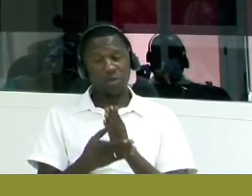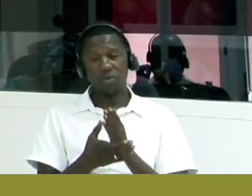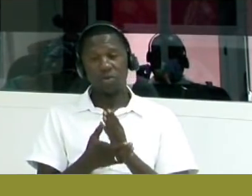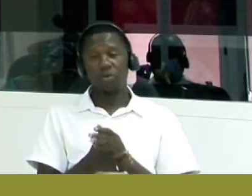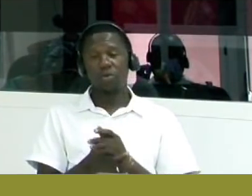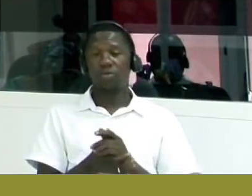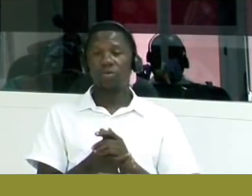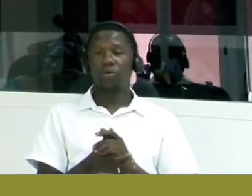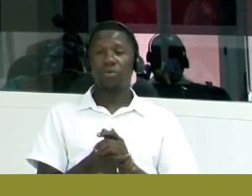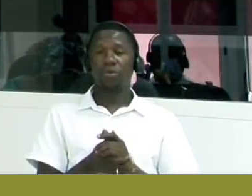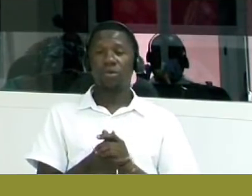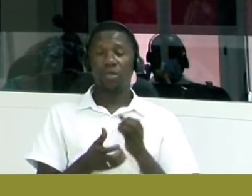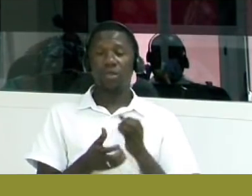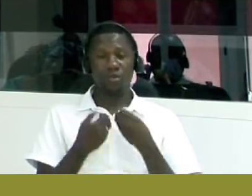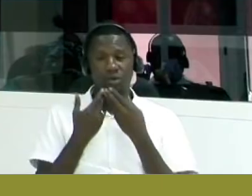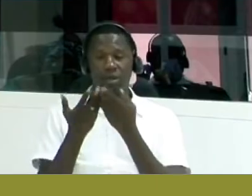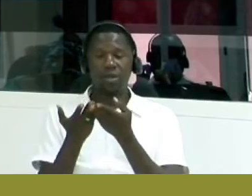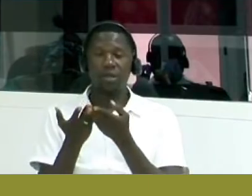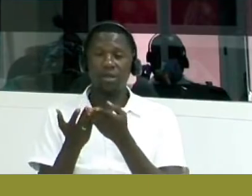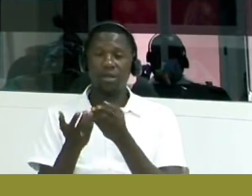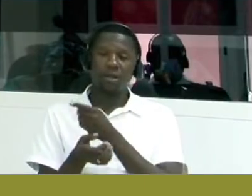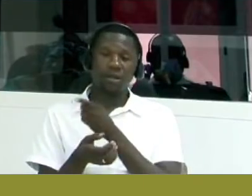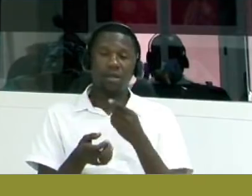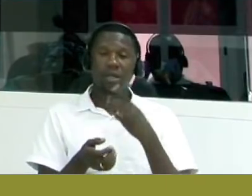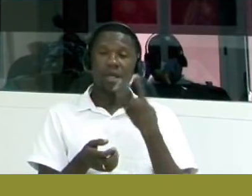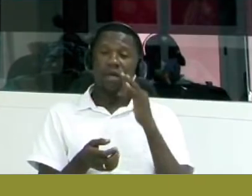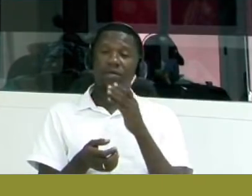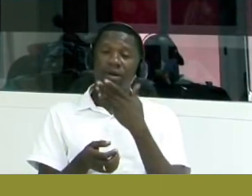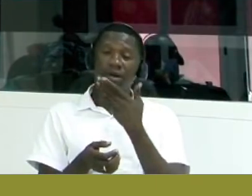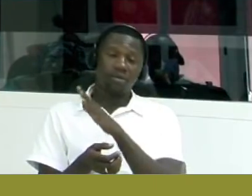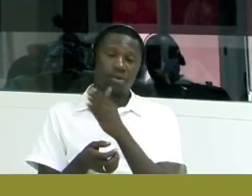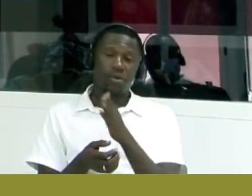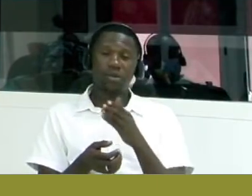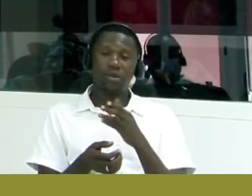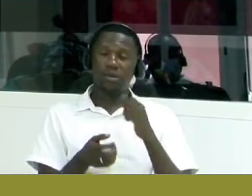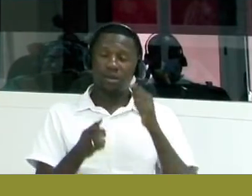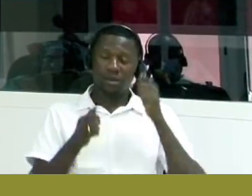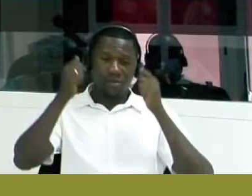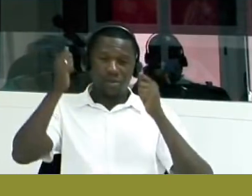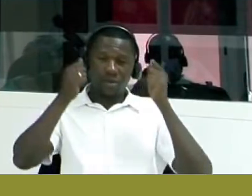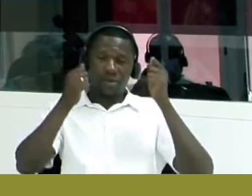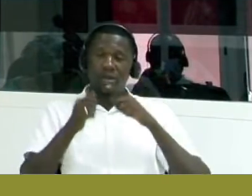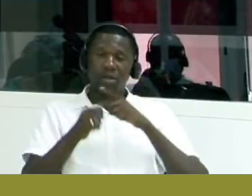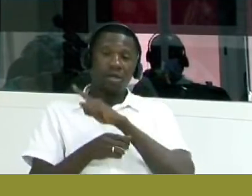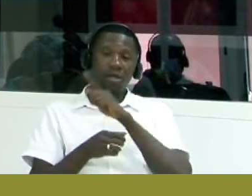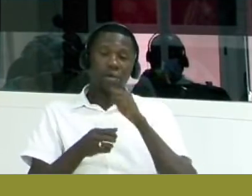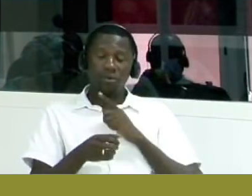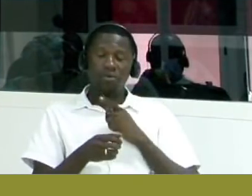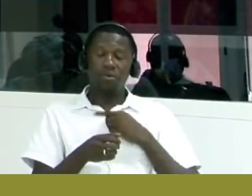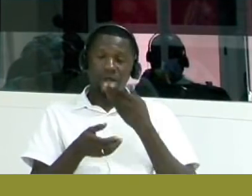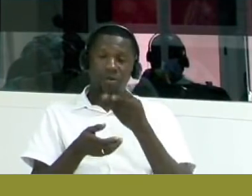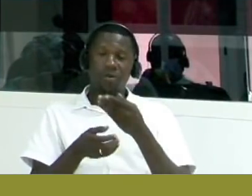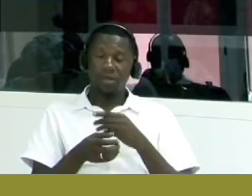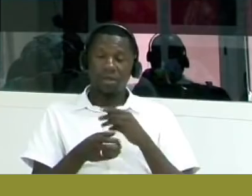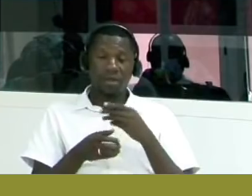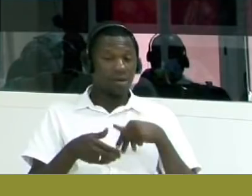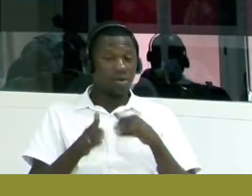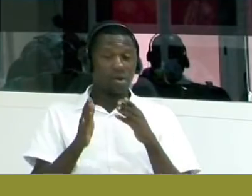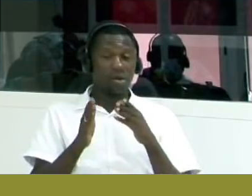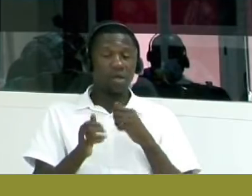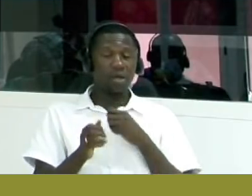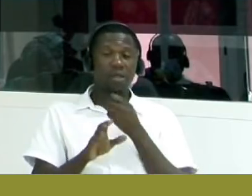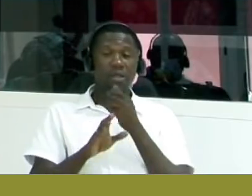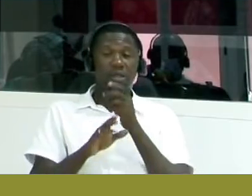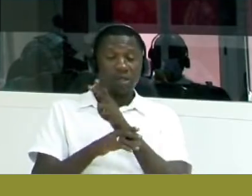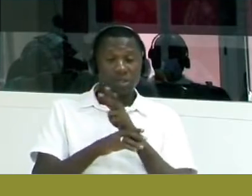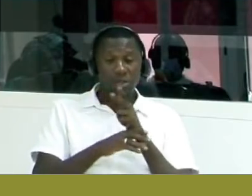Did you tell them that if anybody demonstrates, they would be dealt with accordingly and that the security of the country